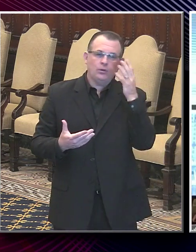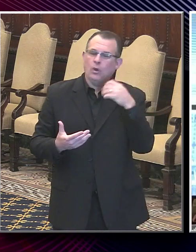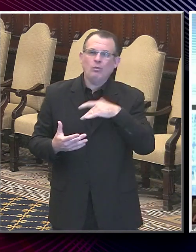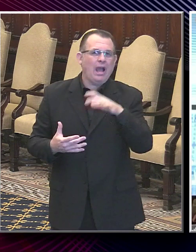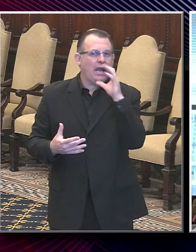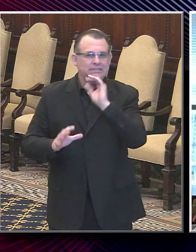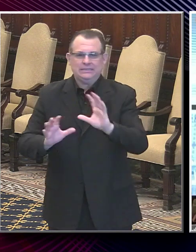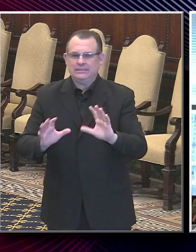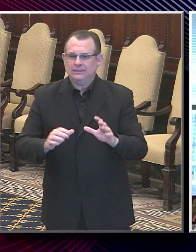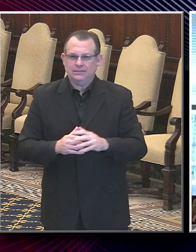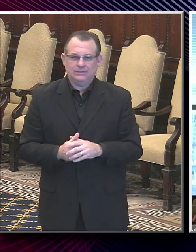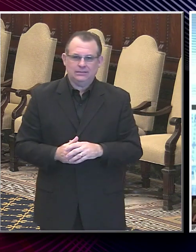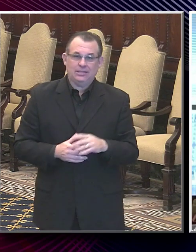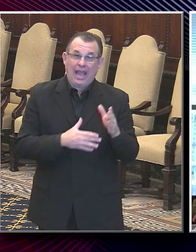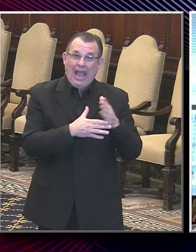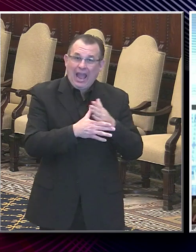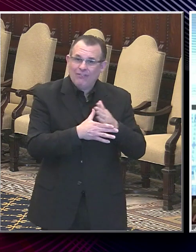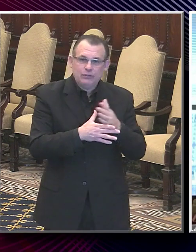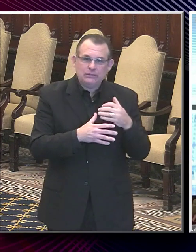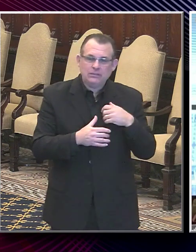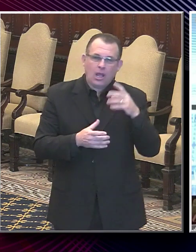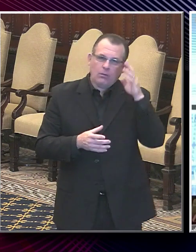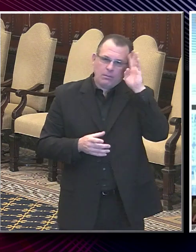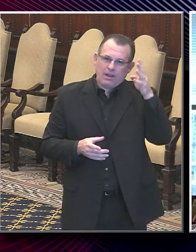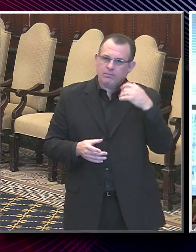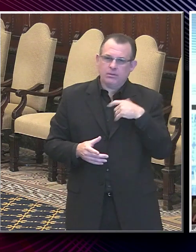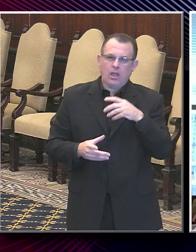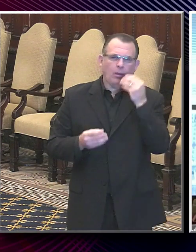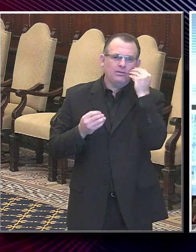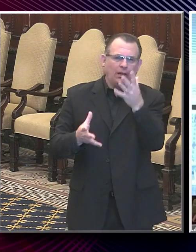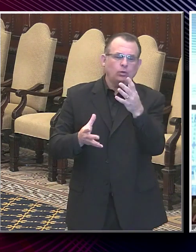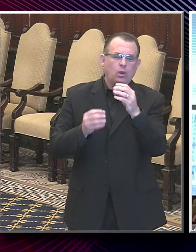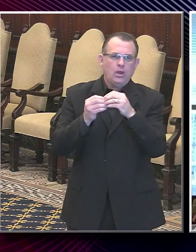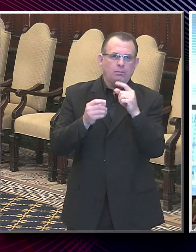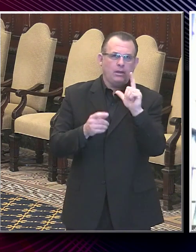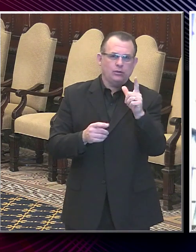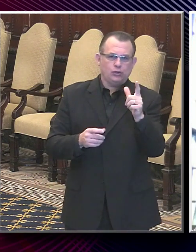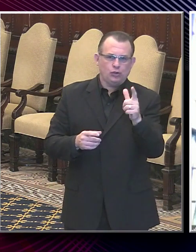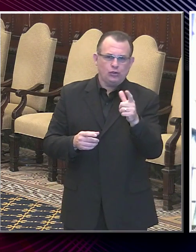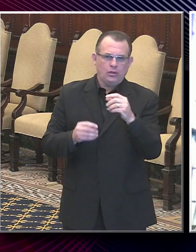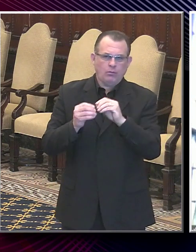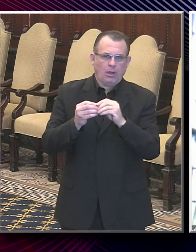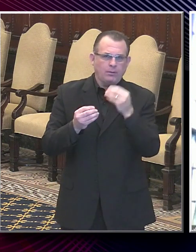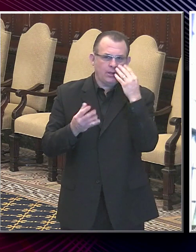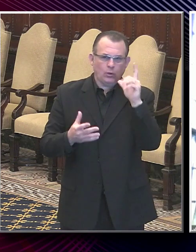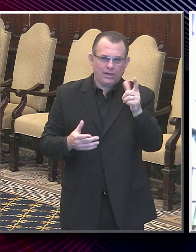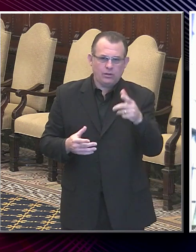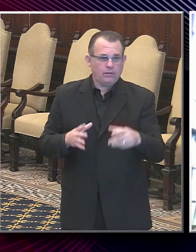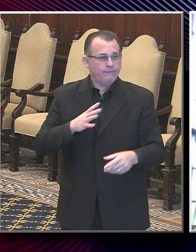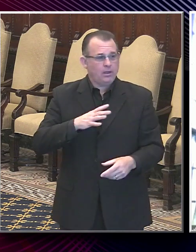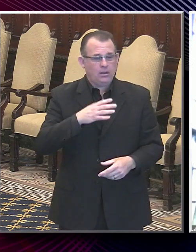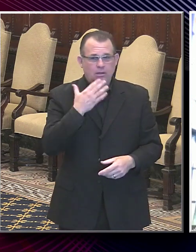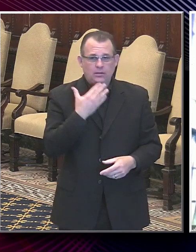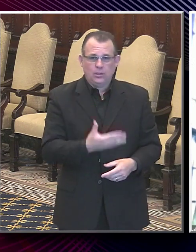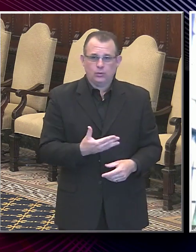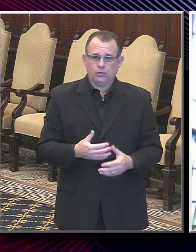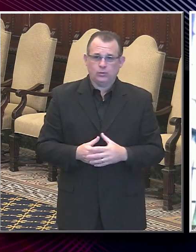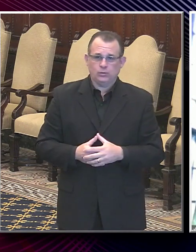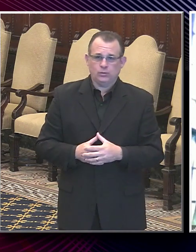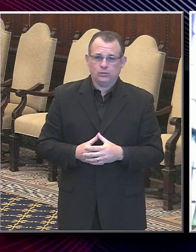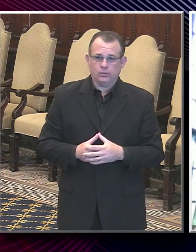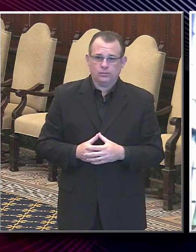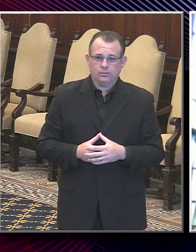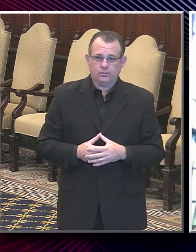average, I would be making round estimates. So we'll get back to you on specific numbers. Okay. Sounds good. And then just